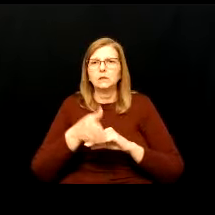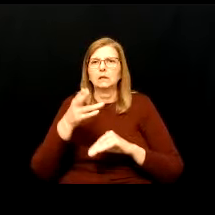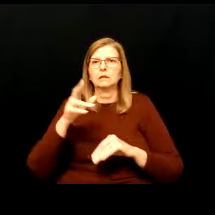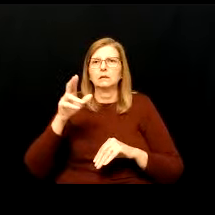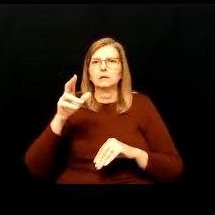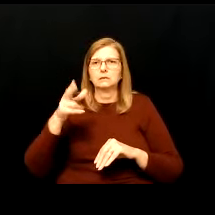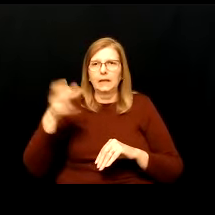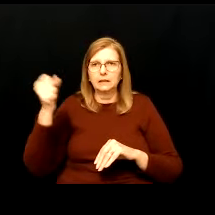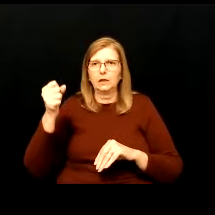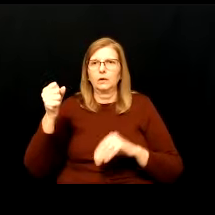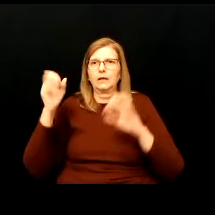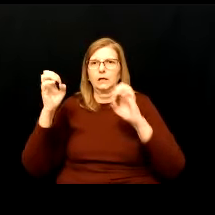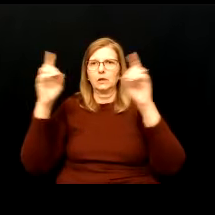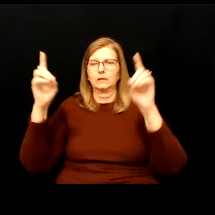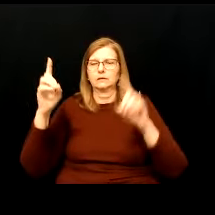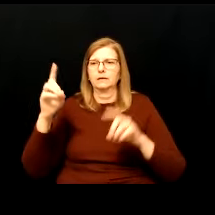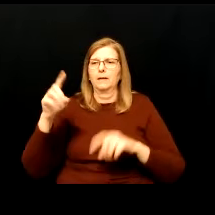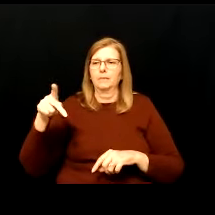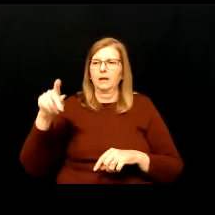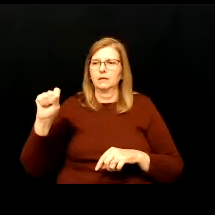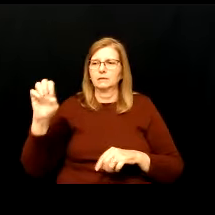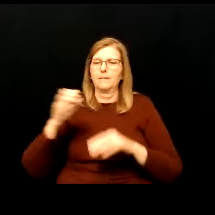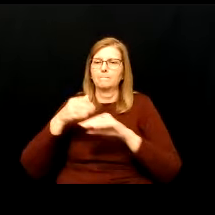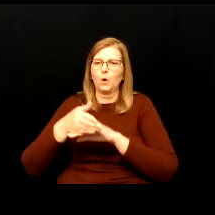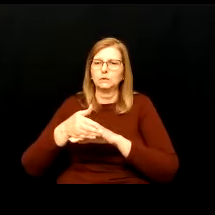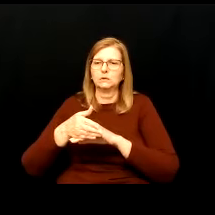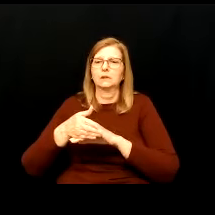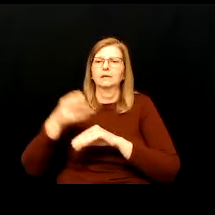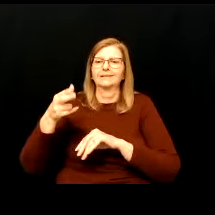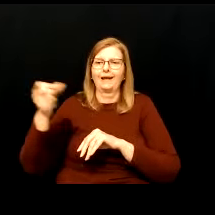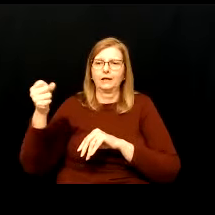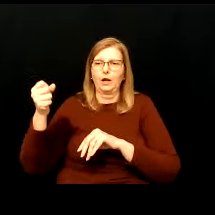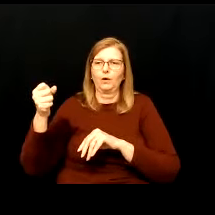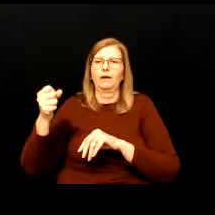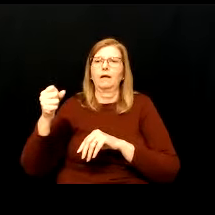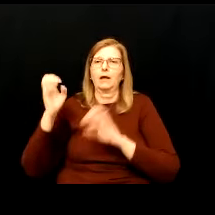outside of high school, Oh, colleges, okay, I'm and sorry. universities.